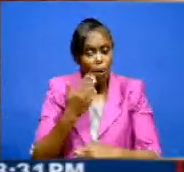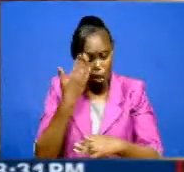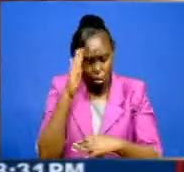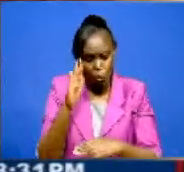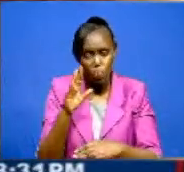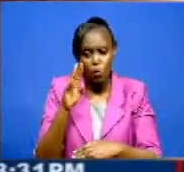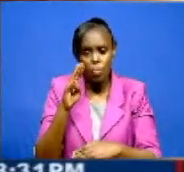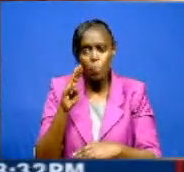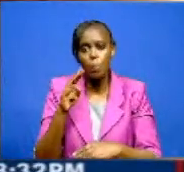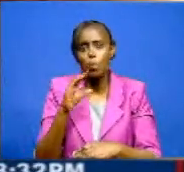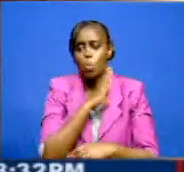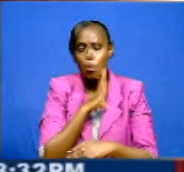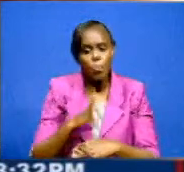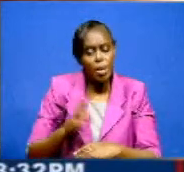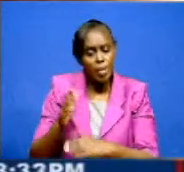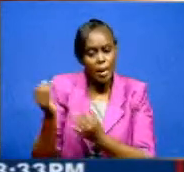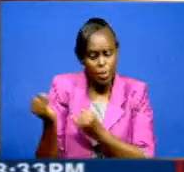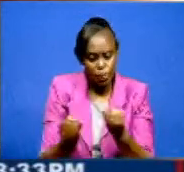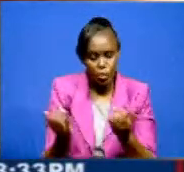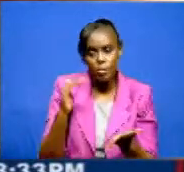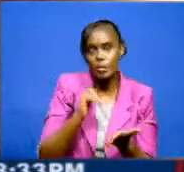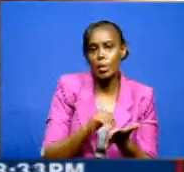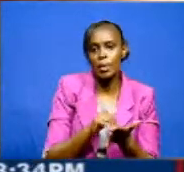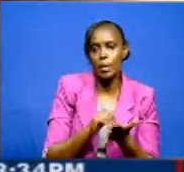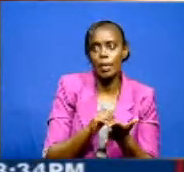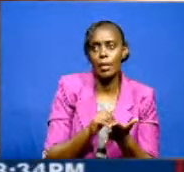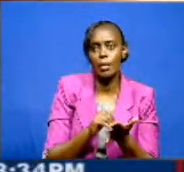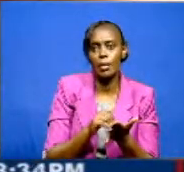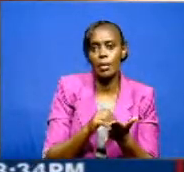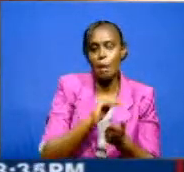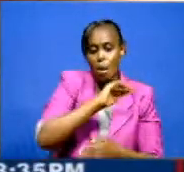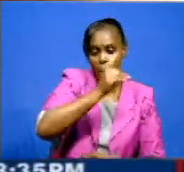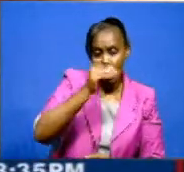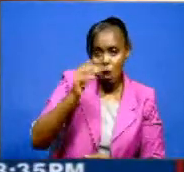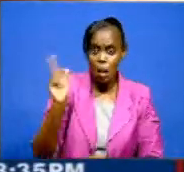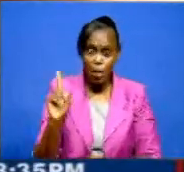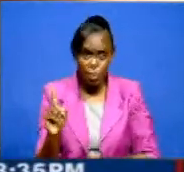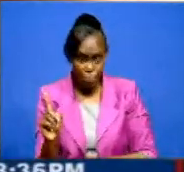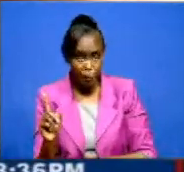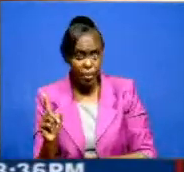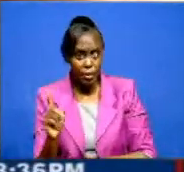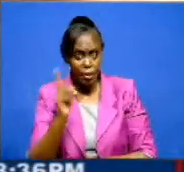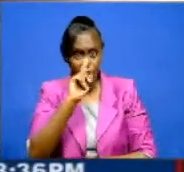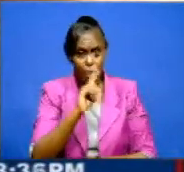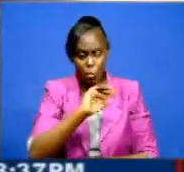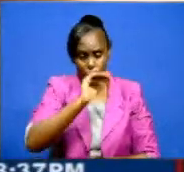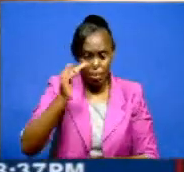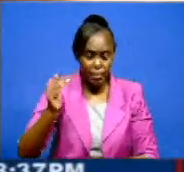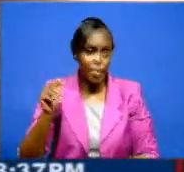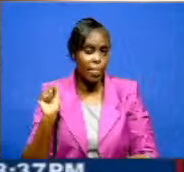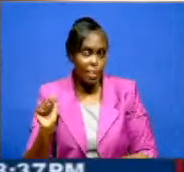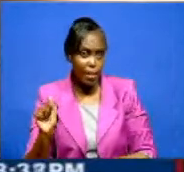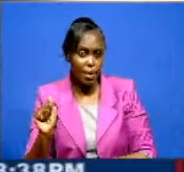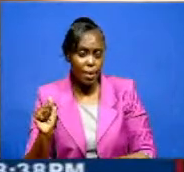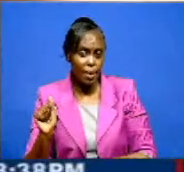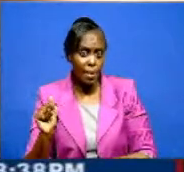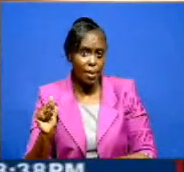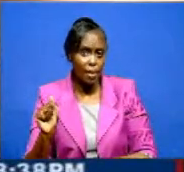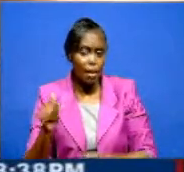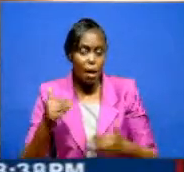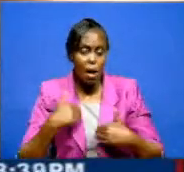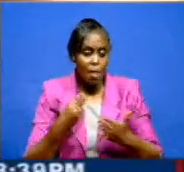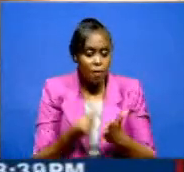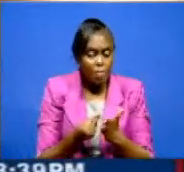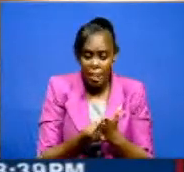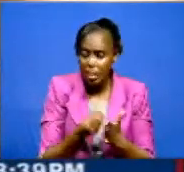your committee. We must reintroduce it. In the urban areas in Nairobi, Nairobi is what we call shamba la mawe. When you don't have money,